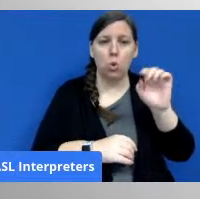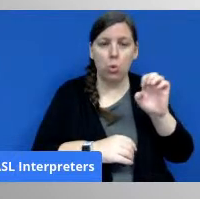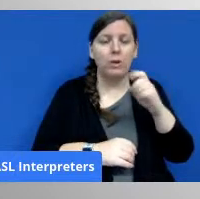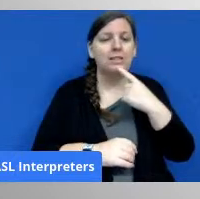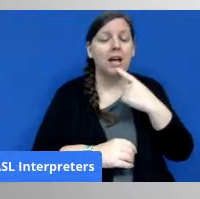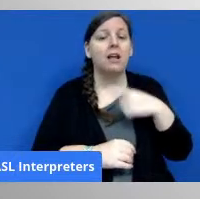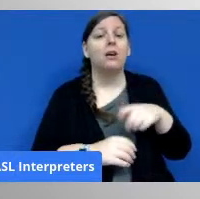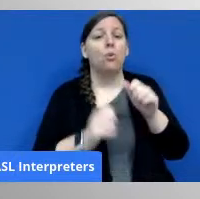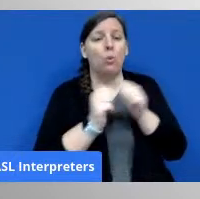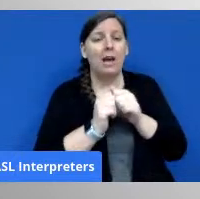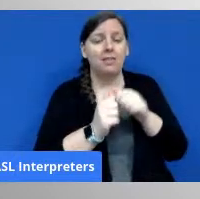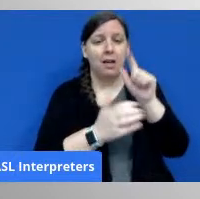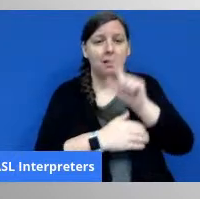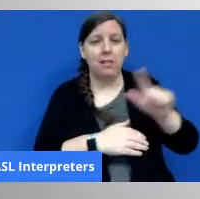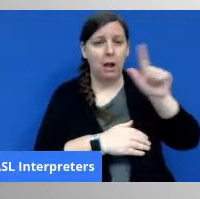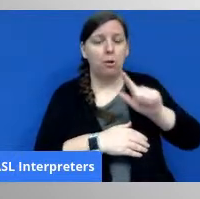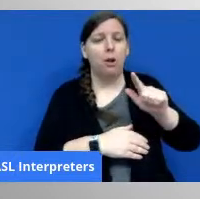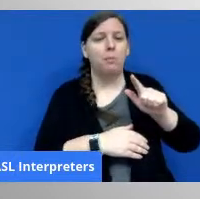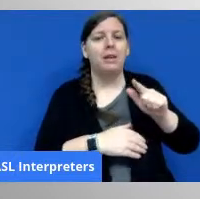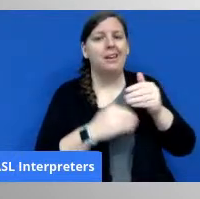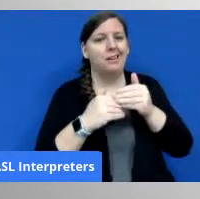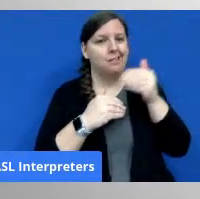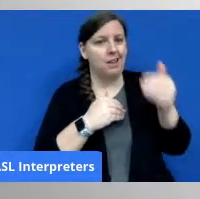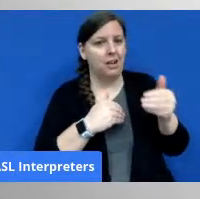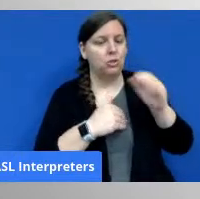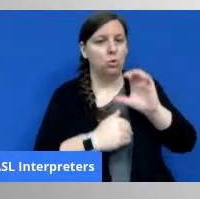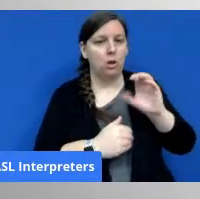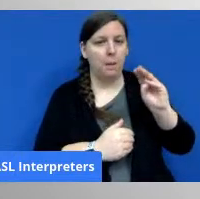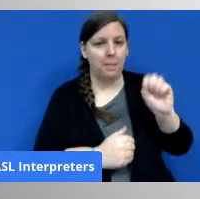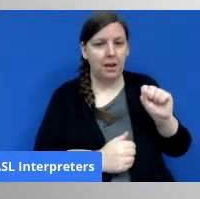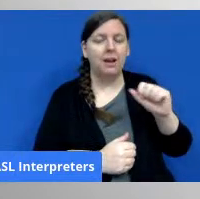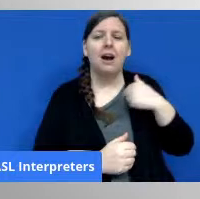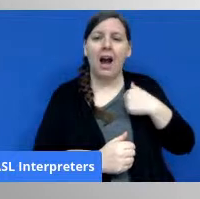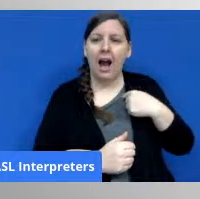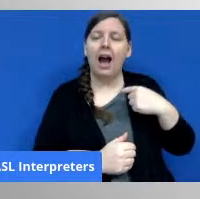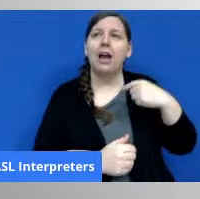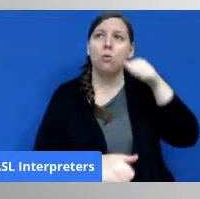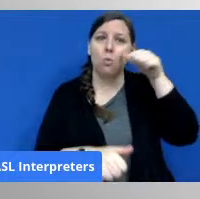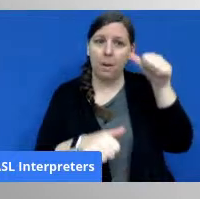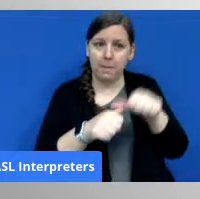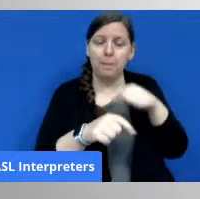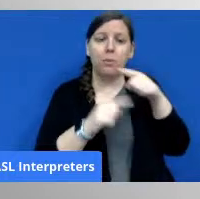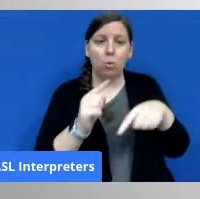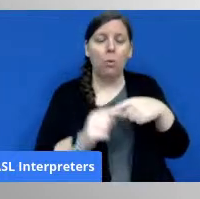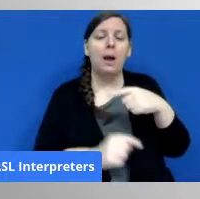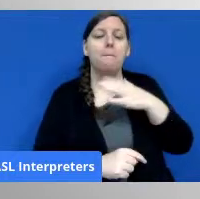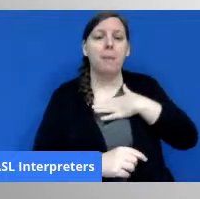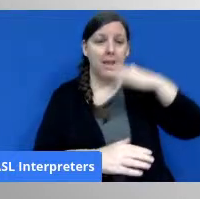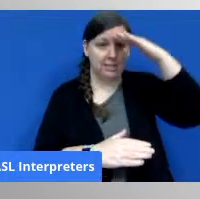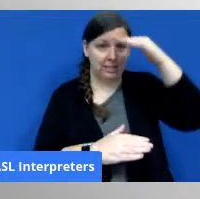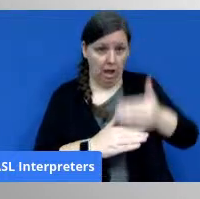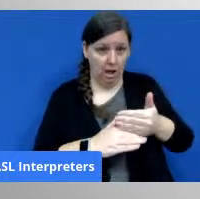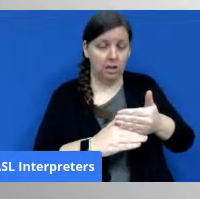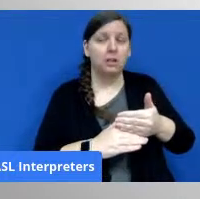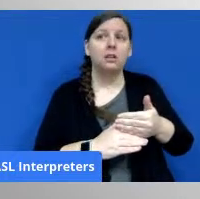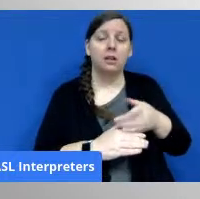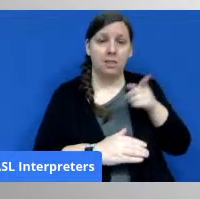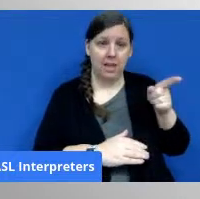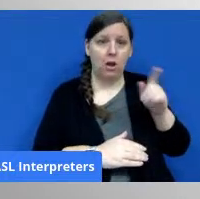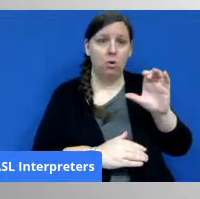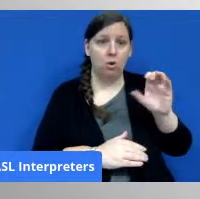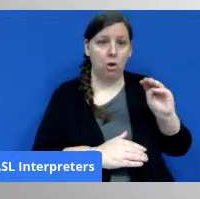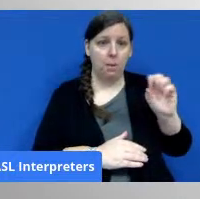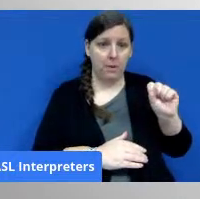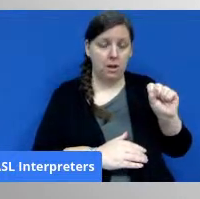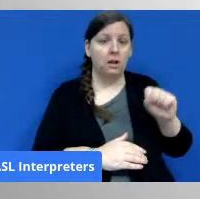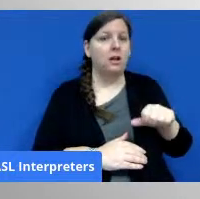next to Clark Middle School. I do remember when my son was at Clark Middle School, the library was actually